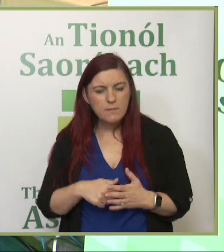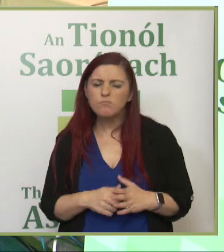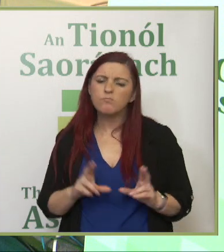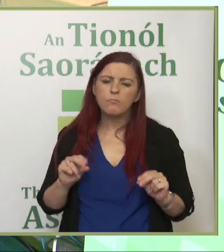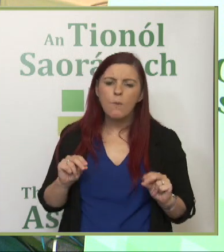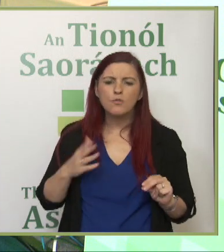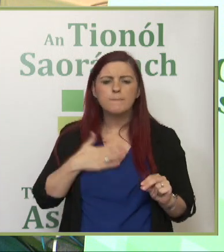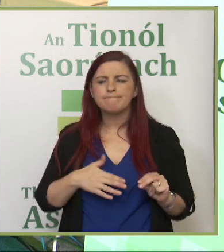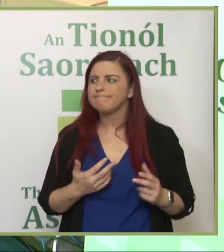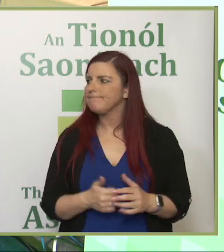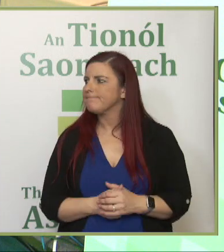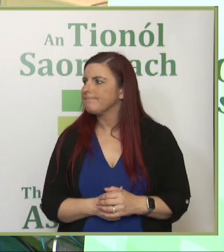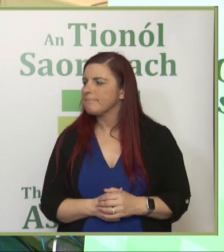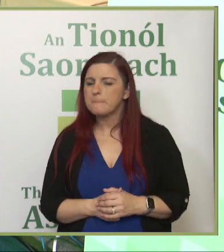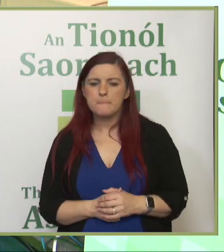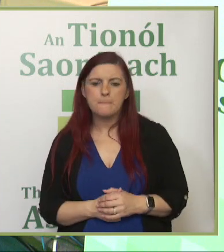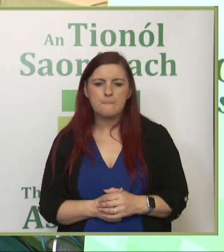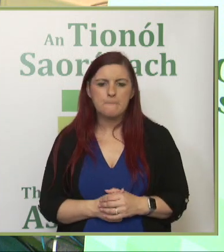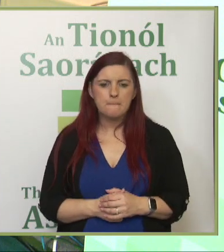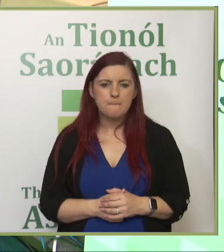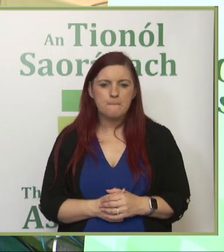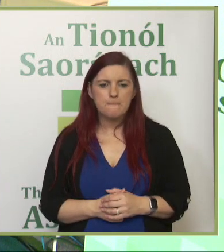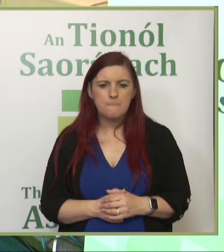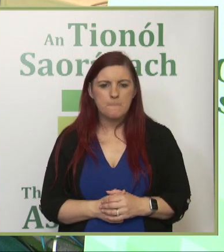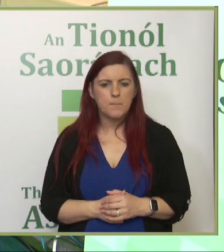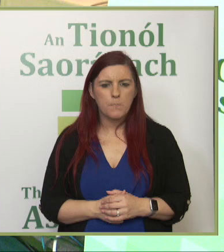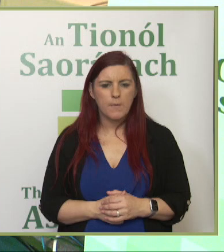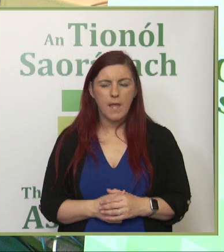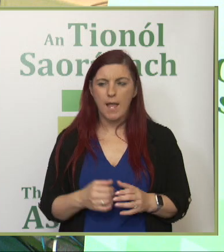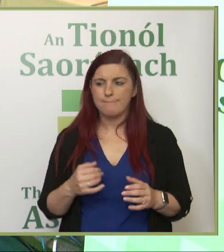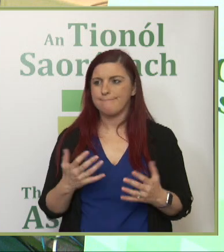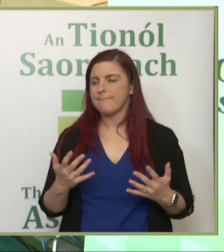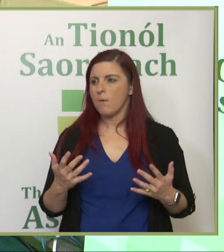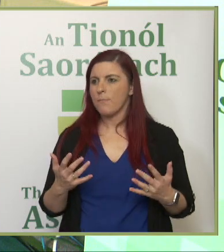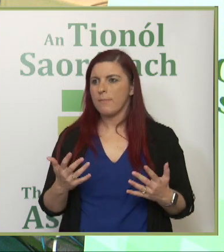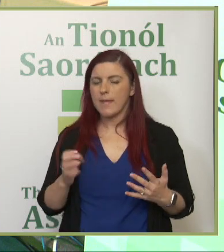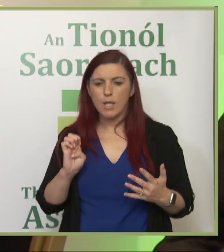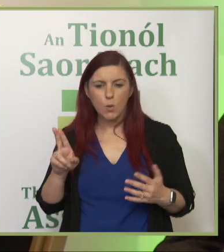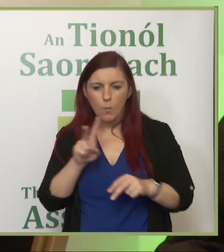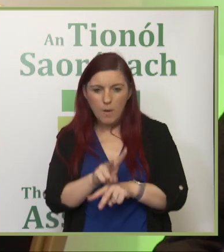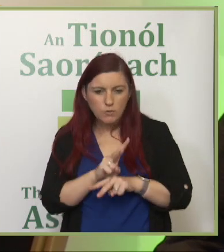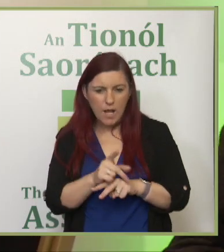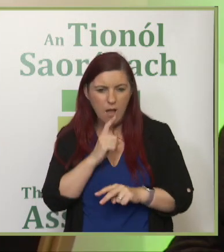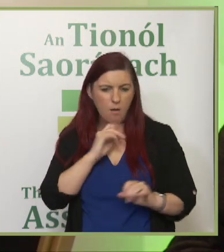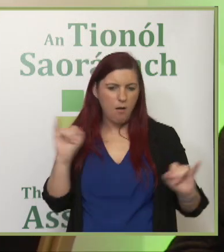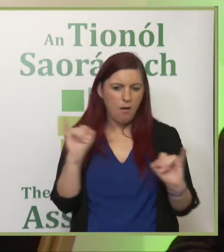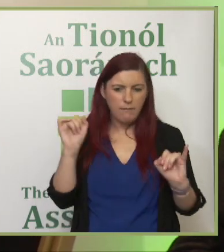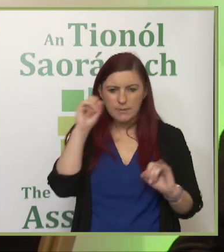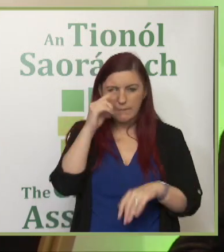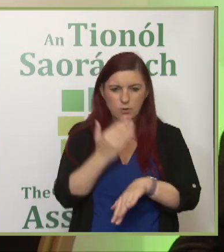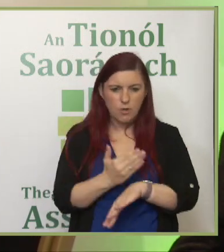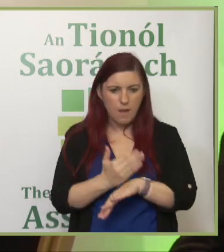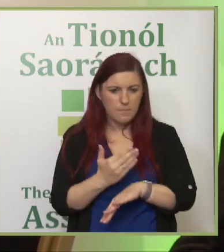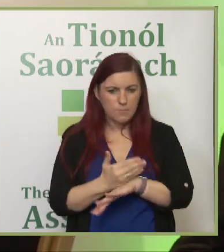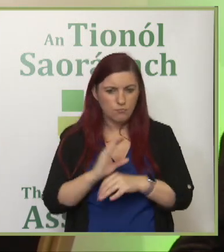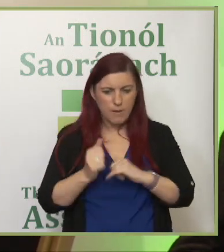is that the Gardaí have a dreadfully difficult job trying to prevent the access of drugs into